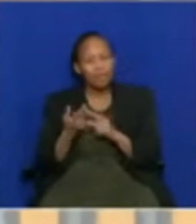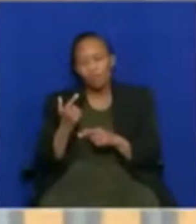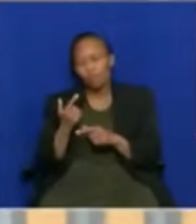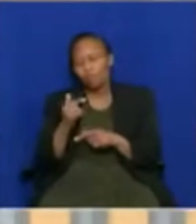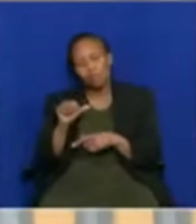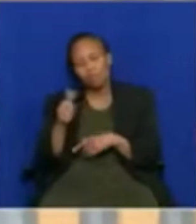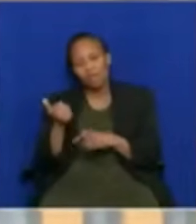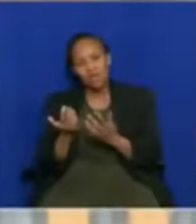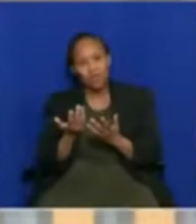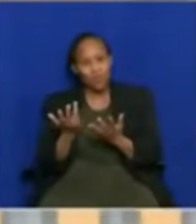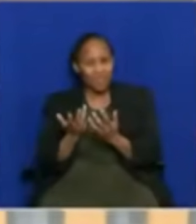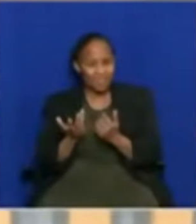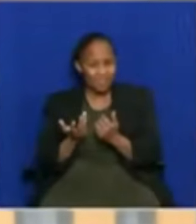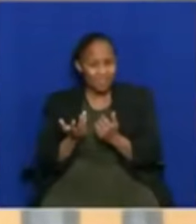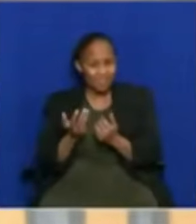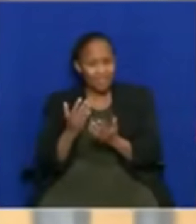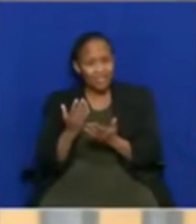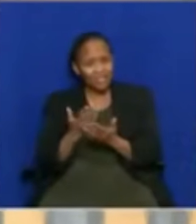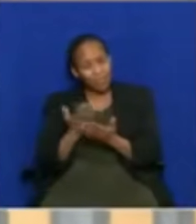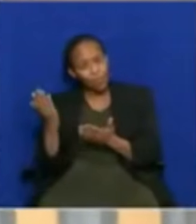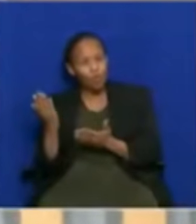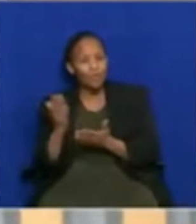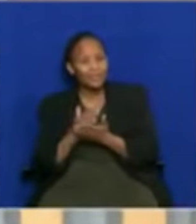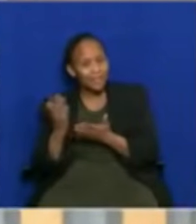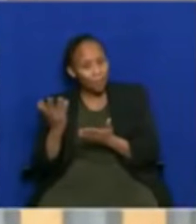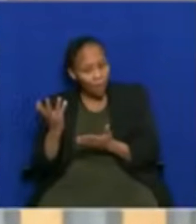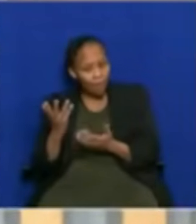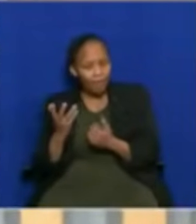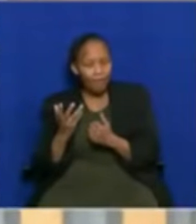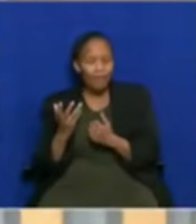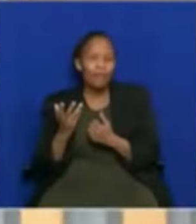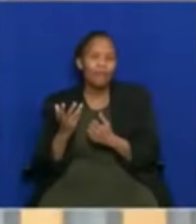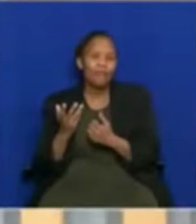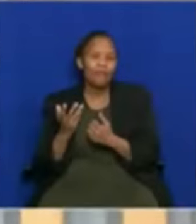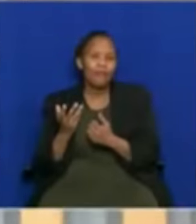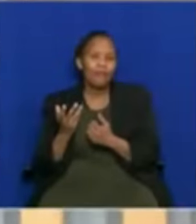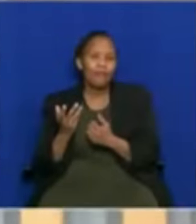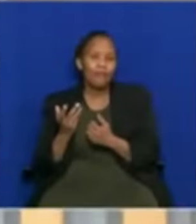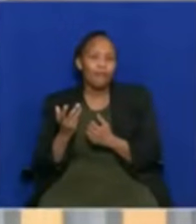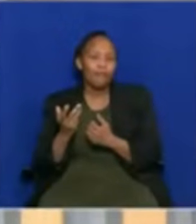question for him to answer. Yes, where he got that. In fact, I think